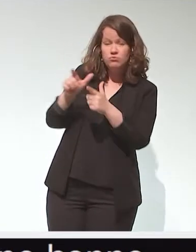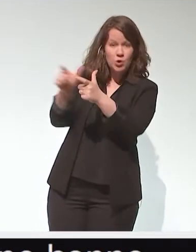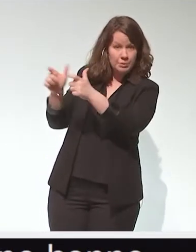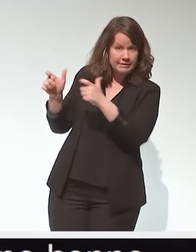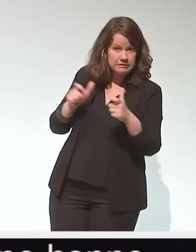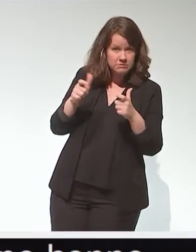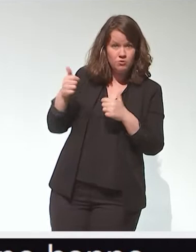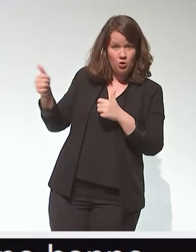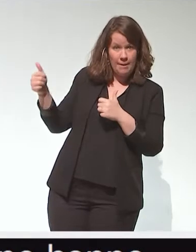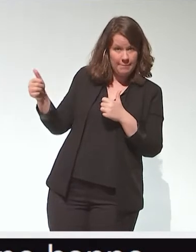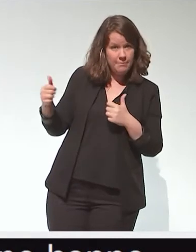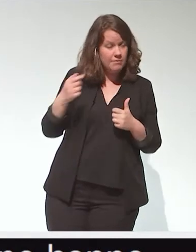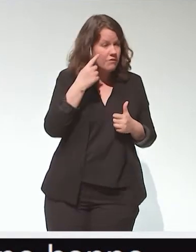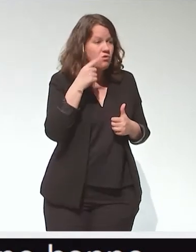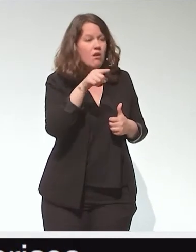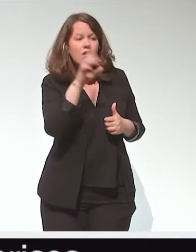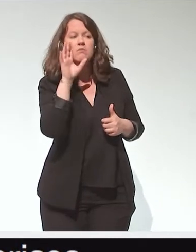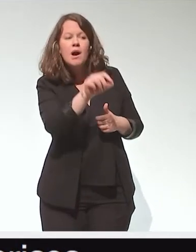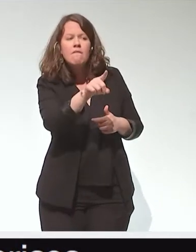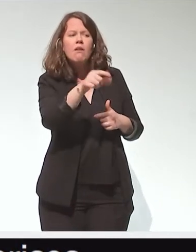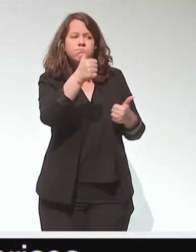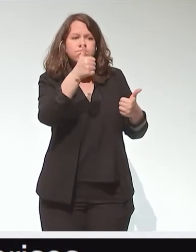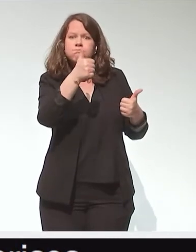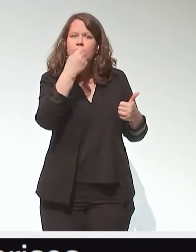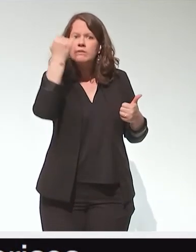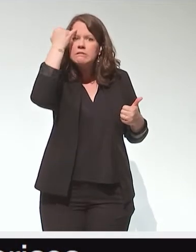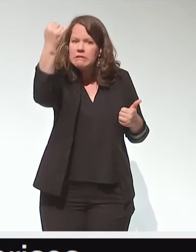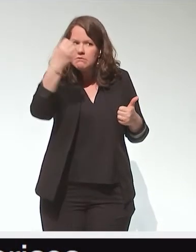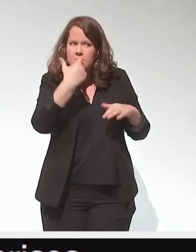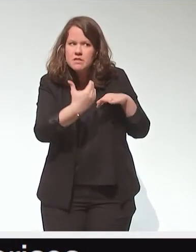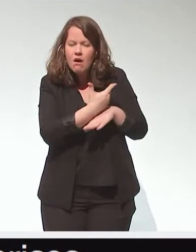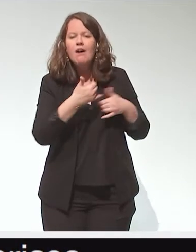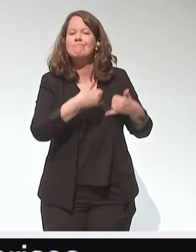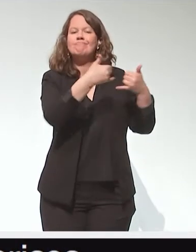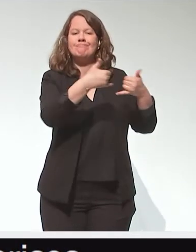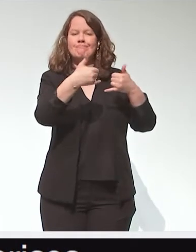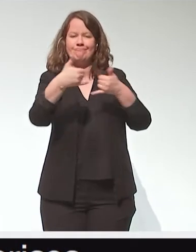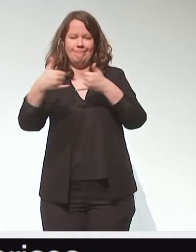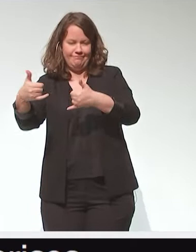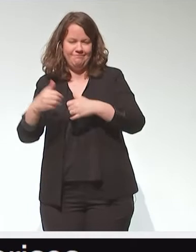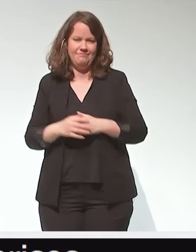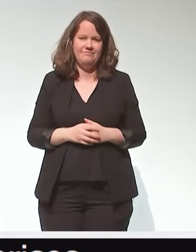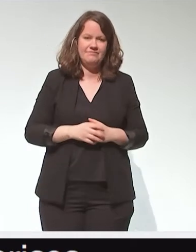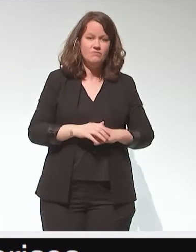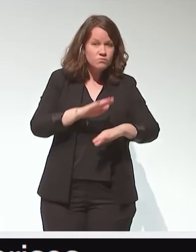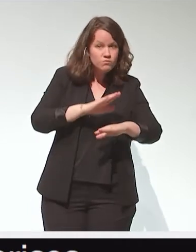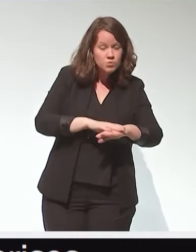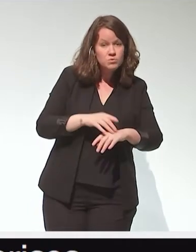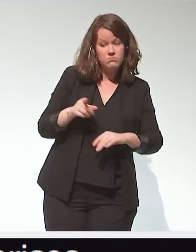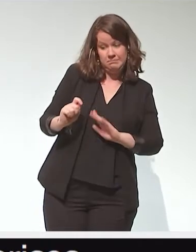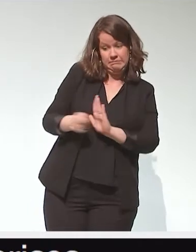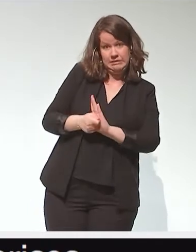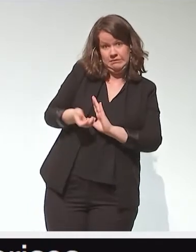are businesses that receive awards for best practice.